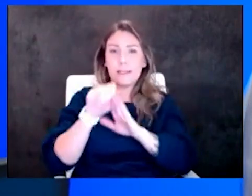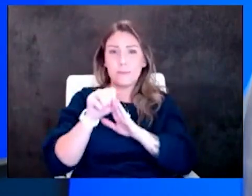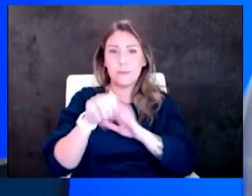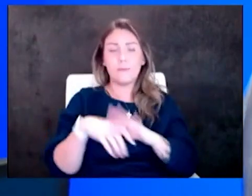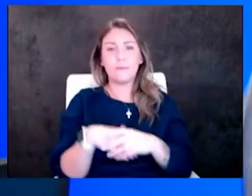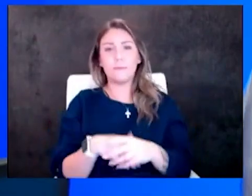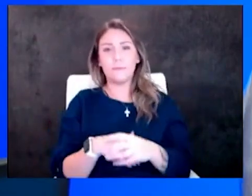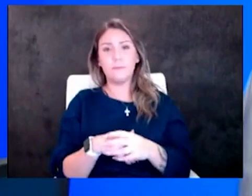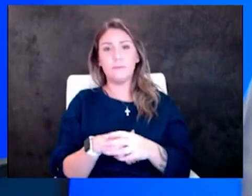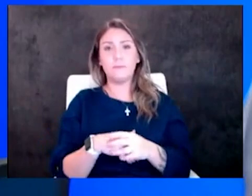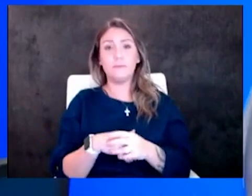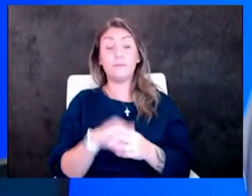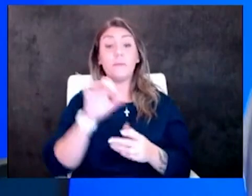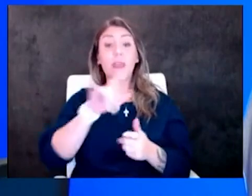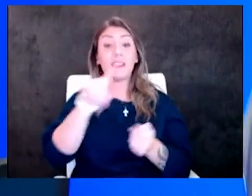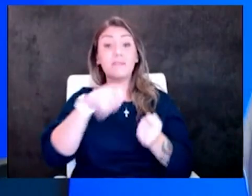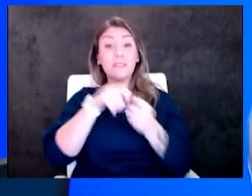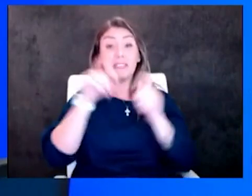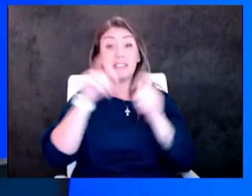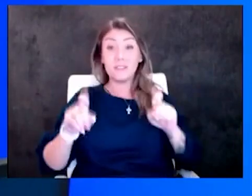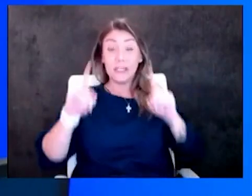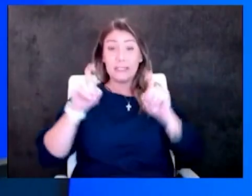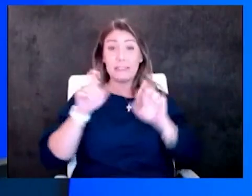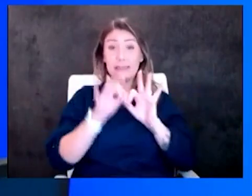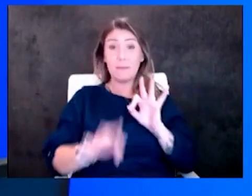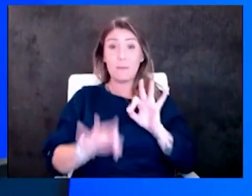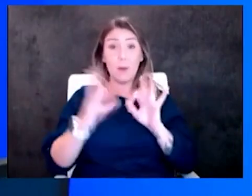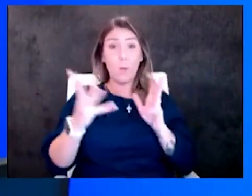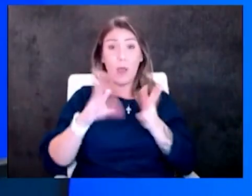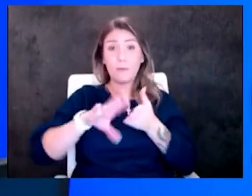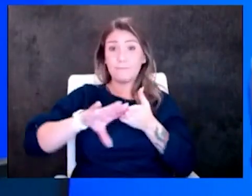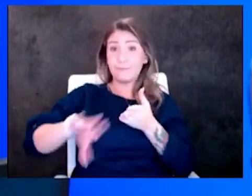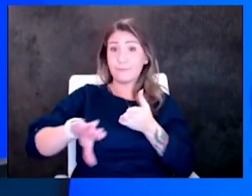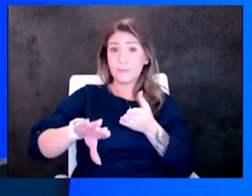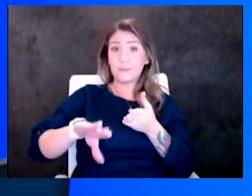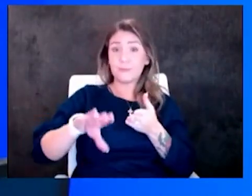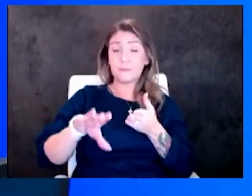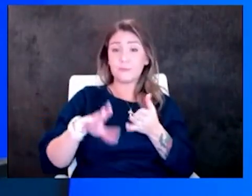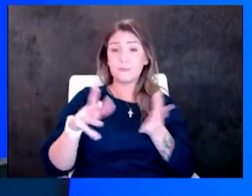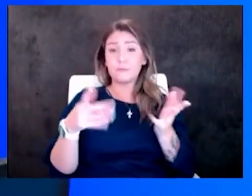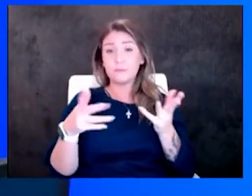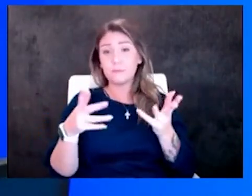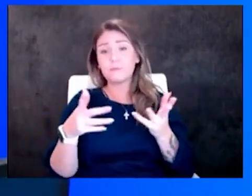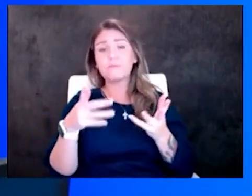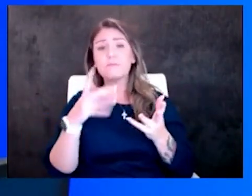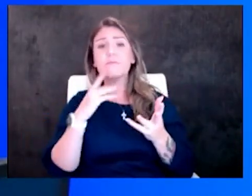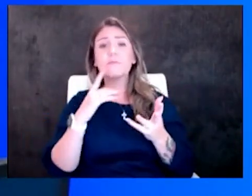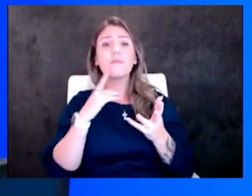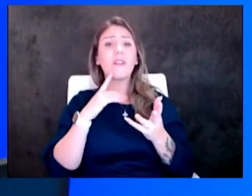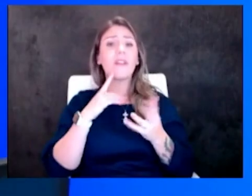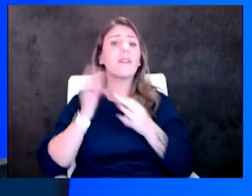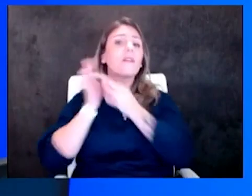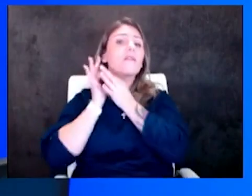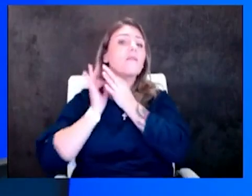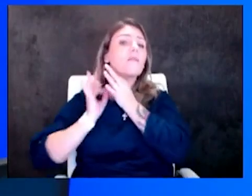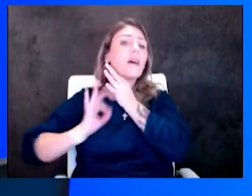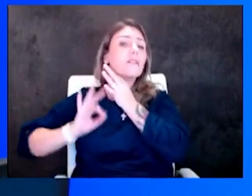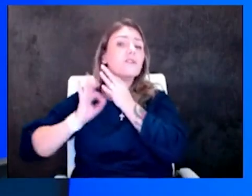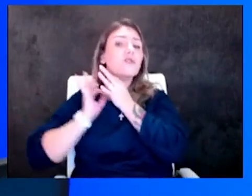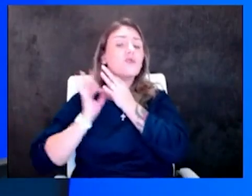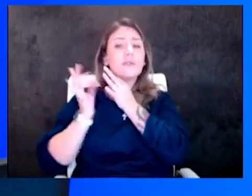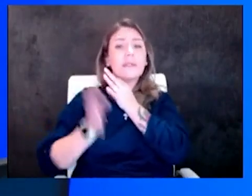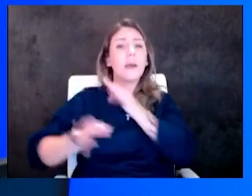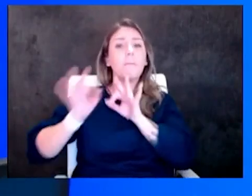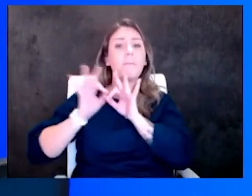specific test is simply going to rule out the vessels of the neck being an important contributor.